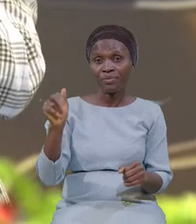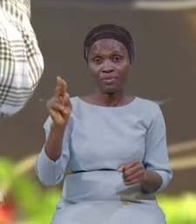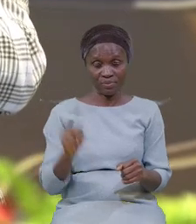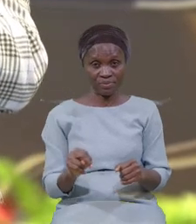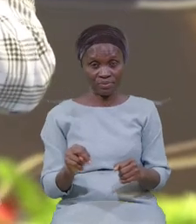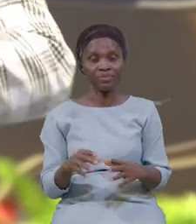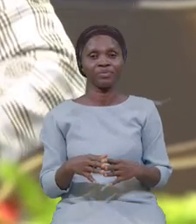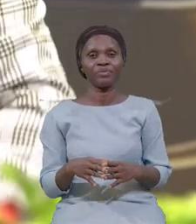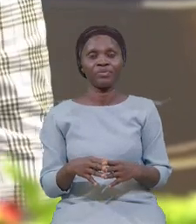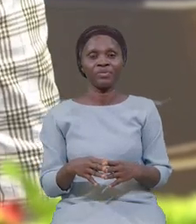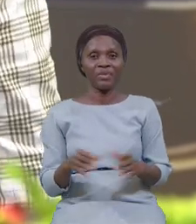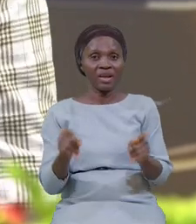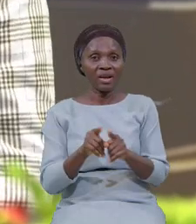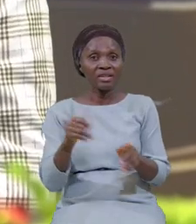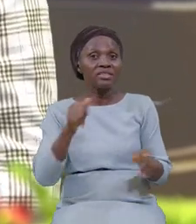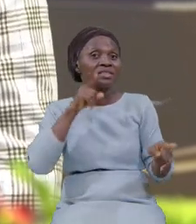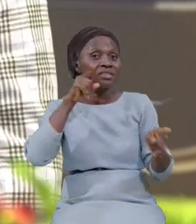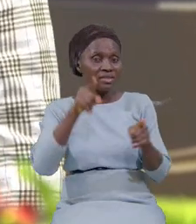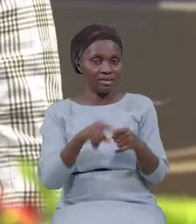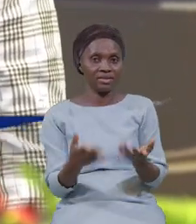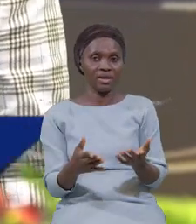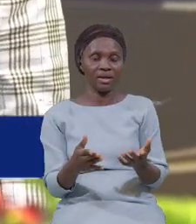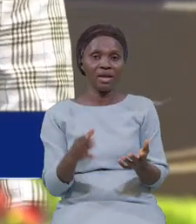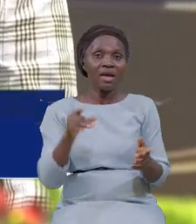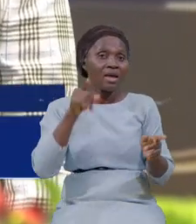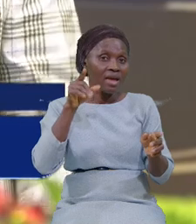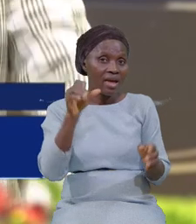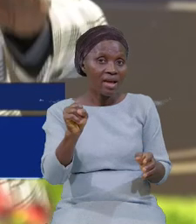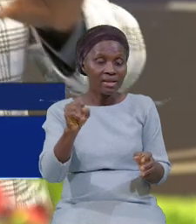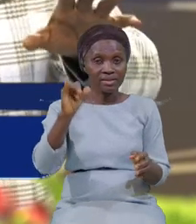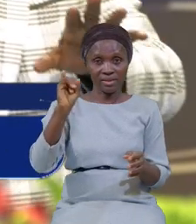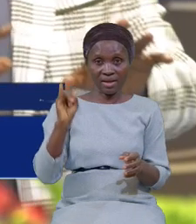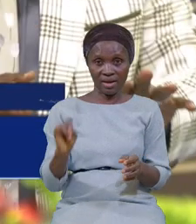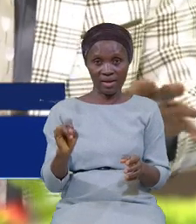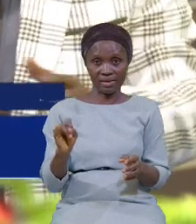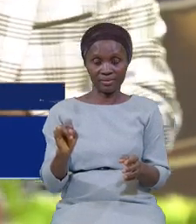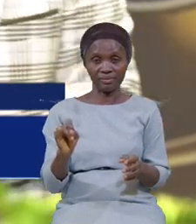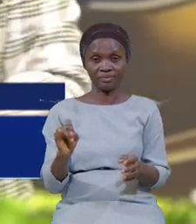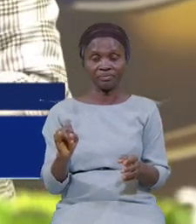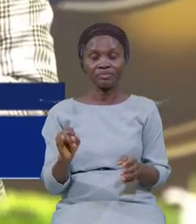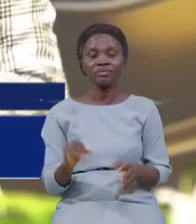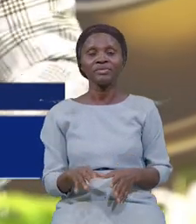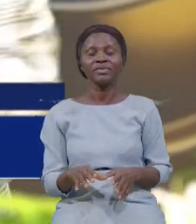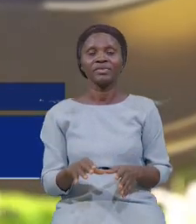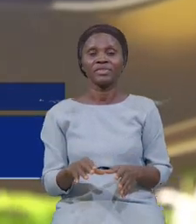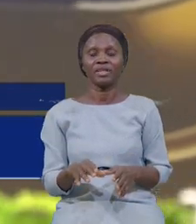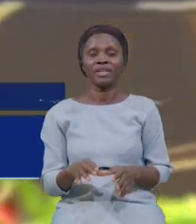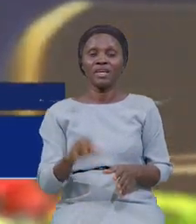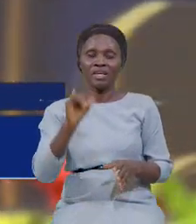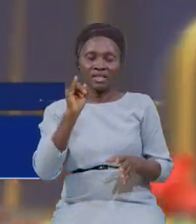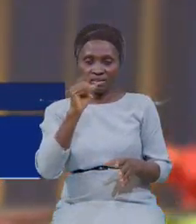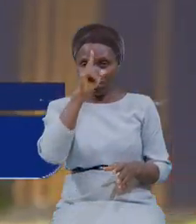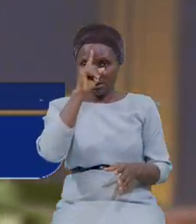S-I-I is intelligent initiator. Intelligent initiator. As